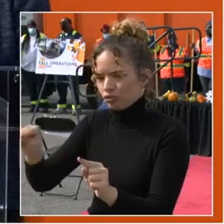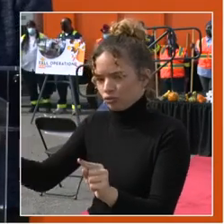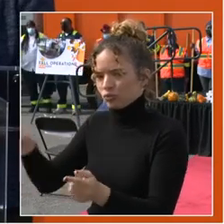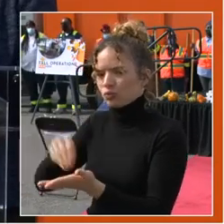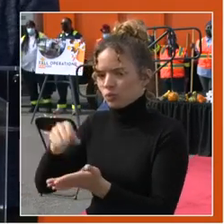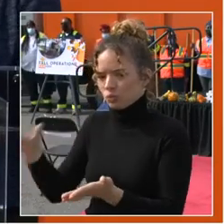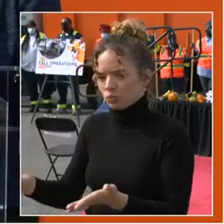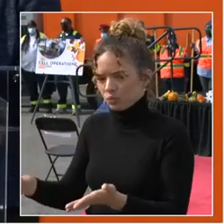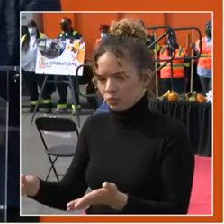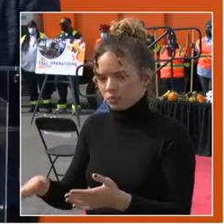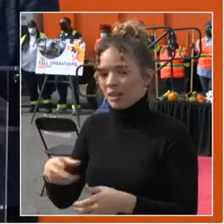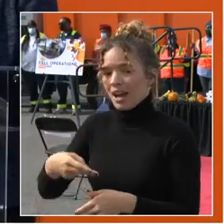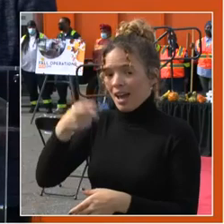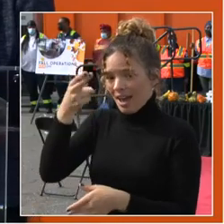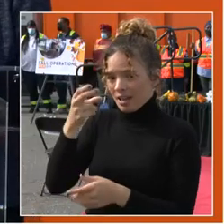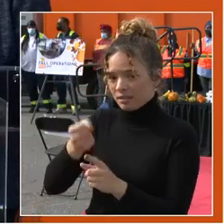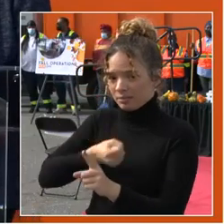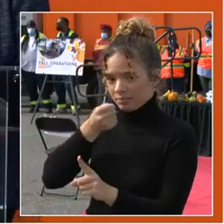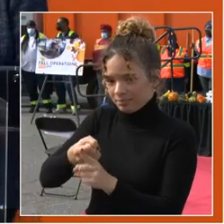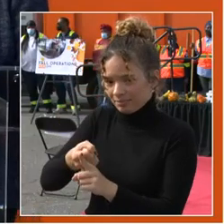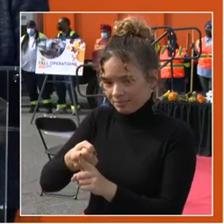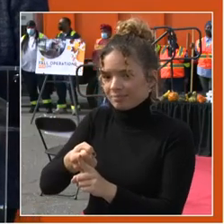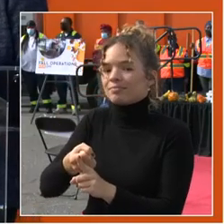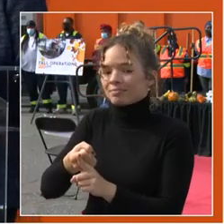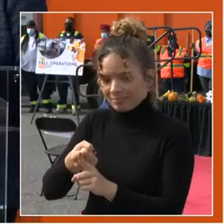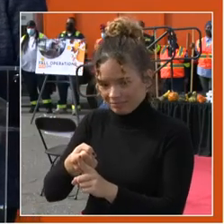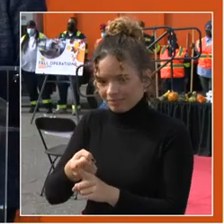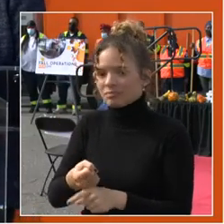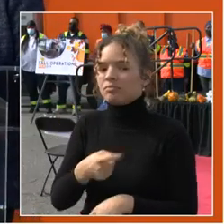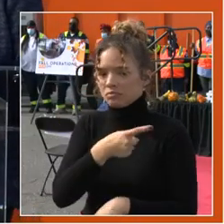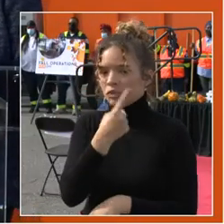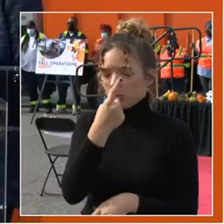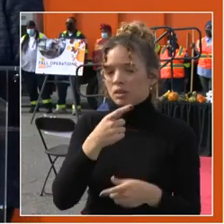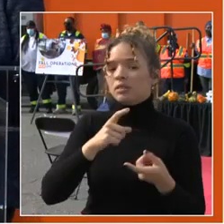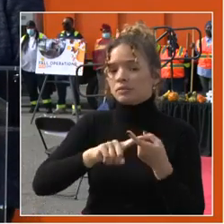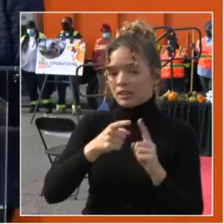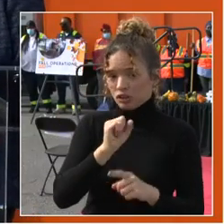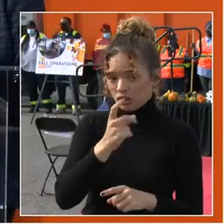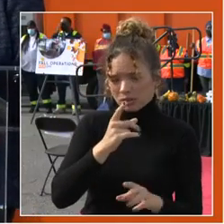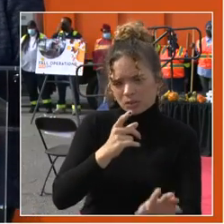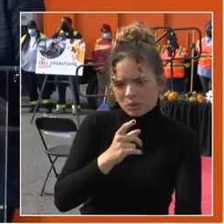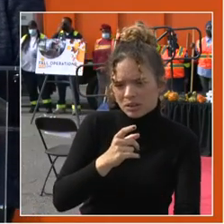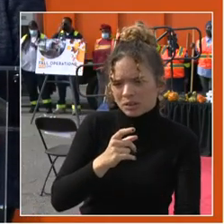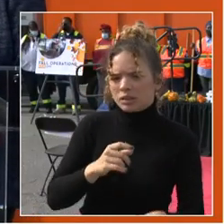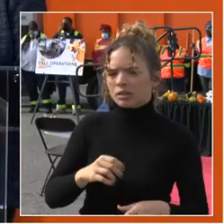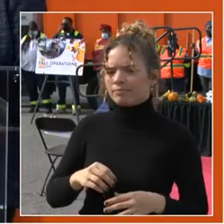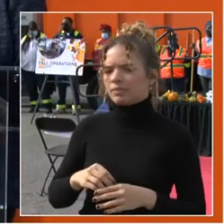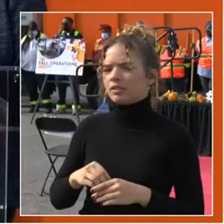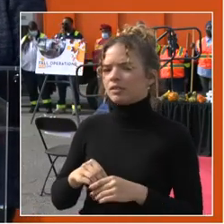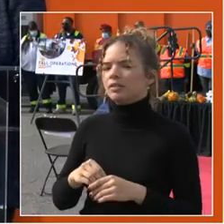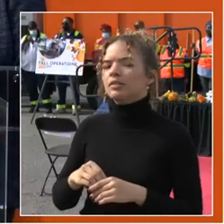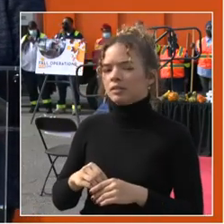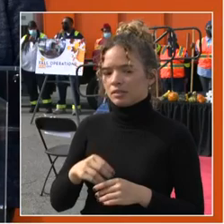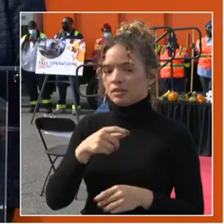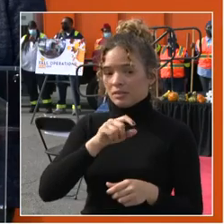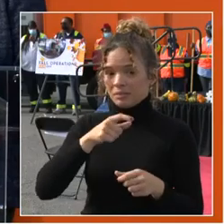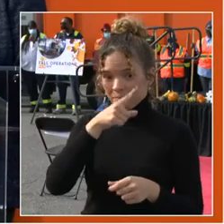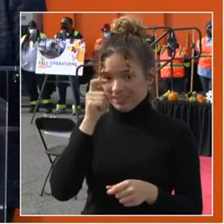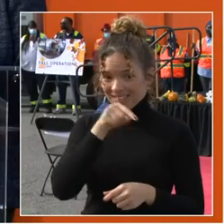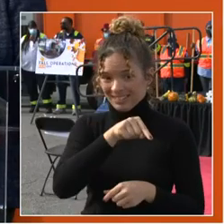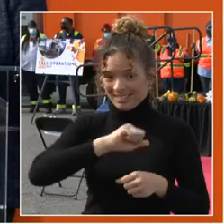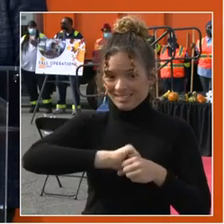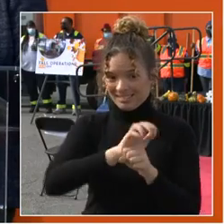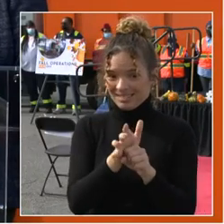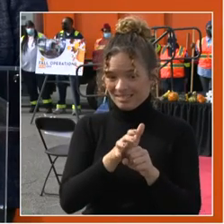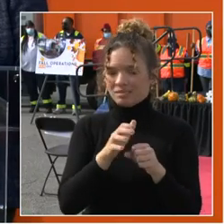and because of the pandemic, one good thing, we got a lot of extra resources to address high